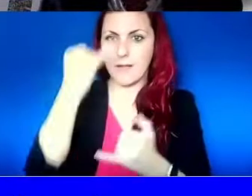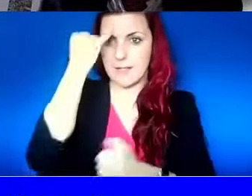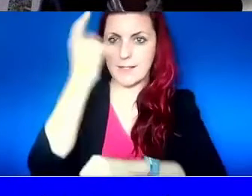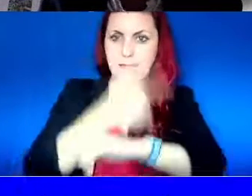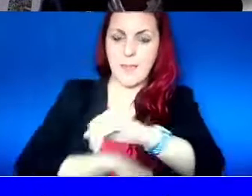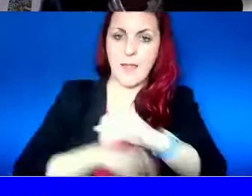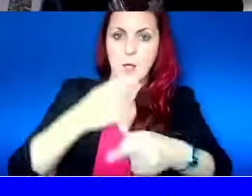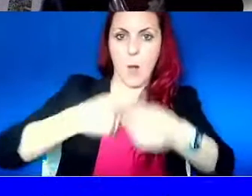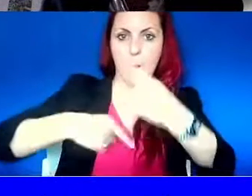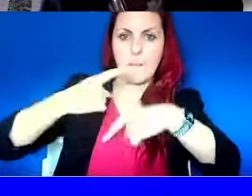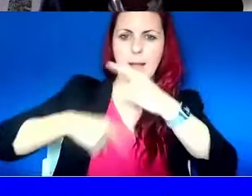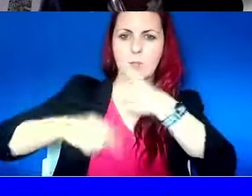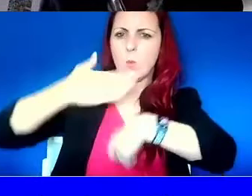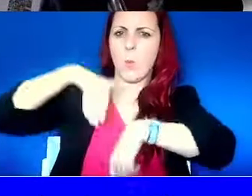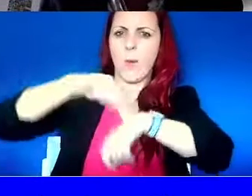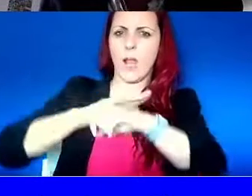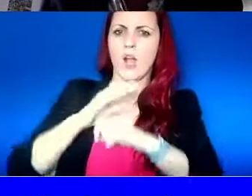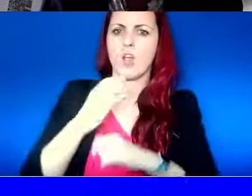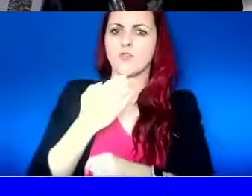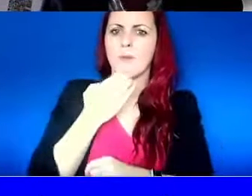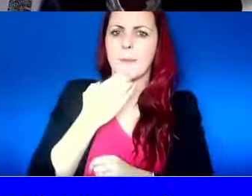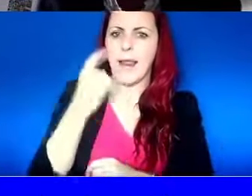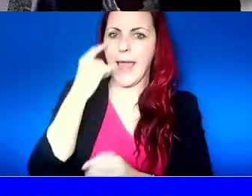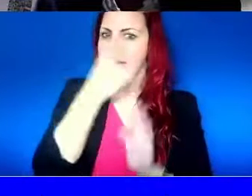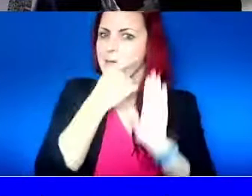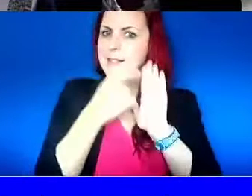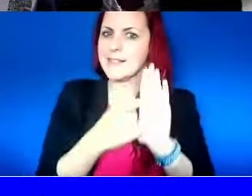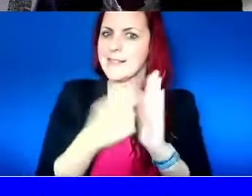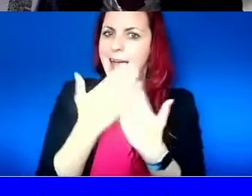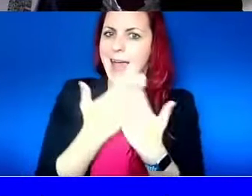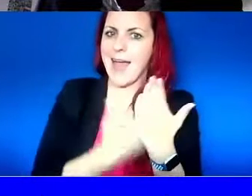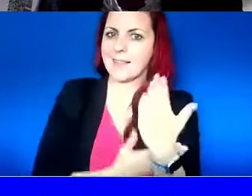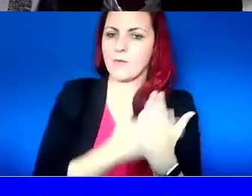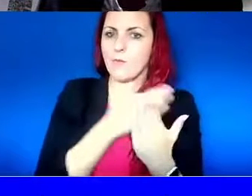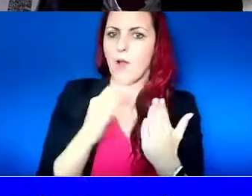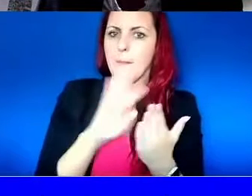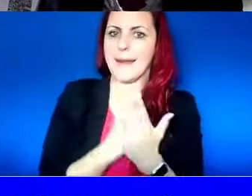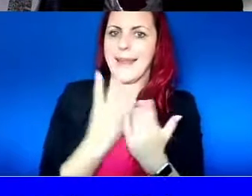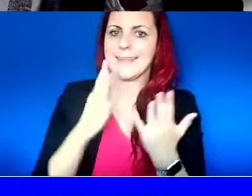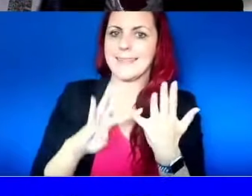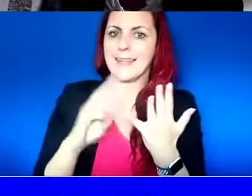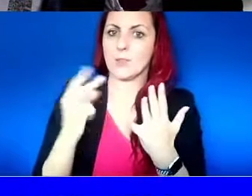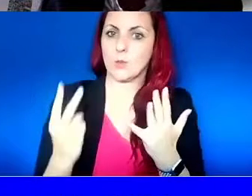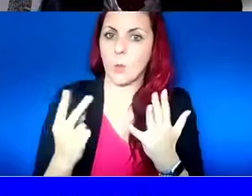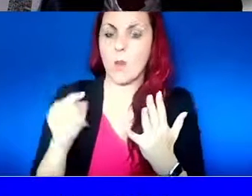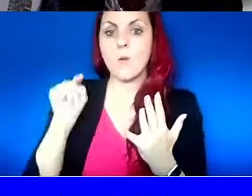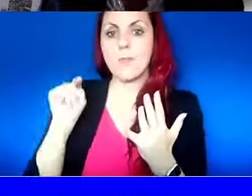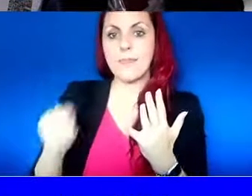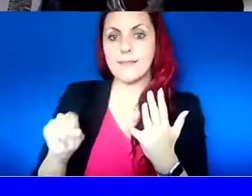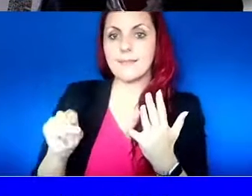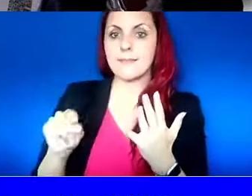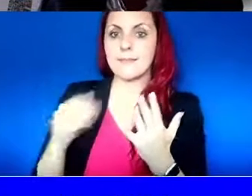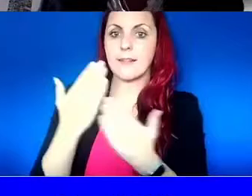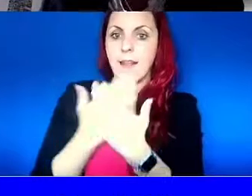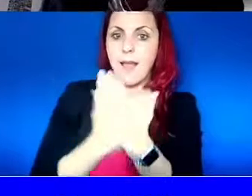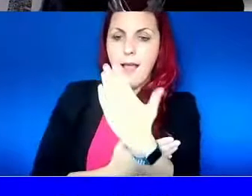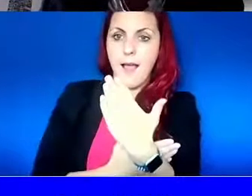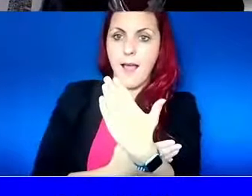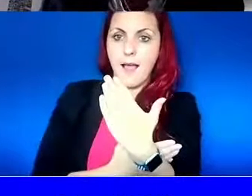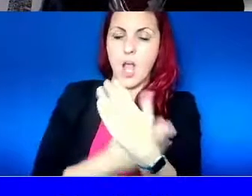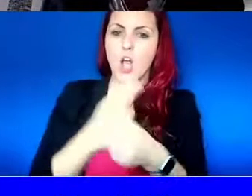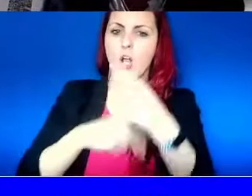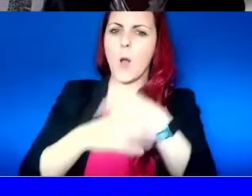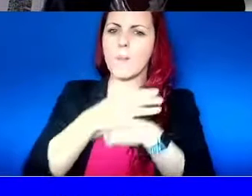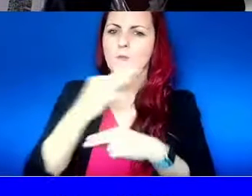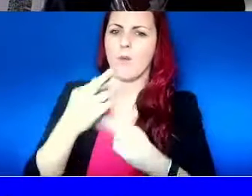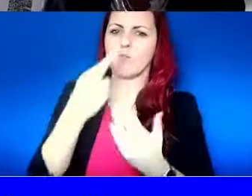Criminal Evidence Act, which was passed in 1992. So this piece of legislation actually had its genesis in a report from